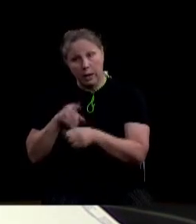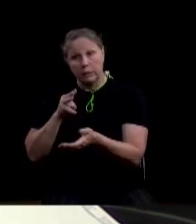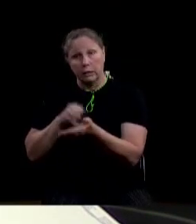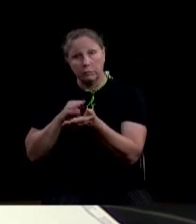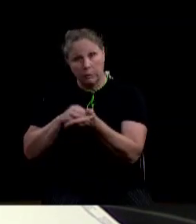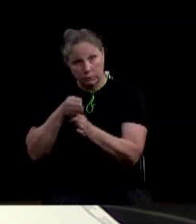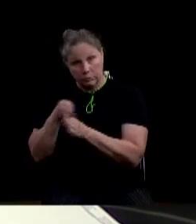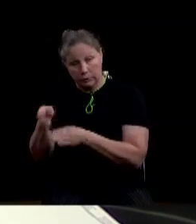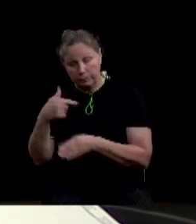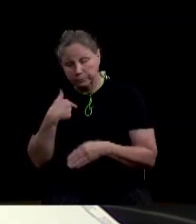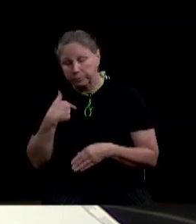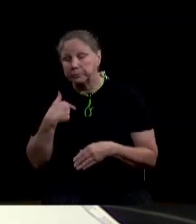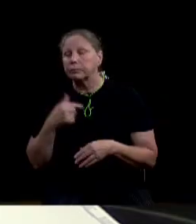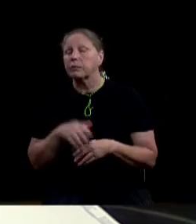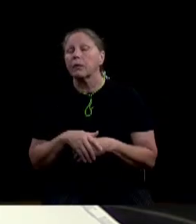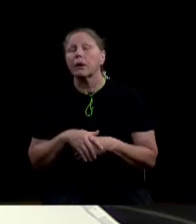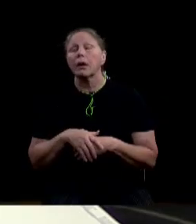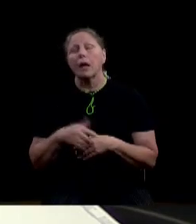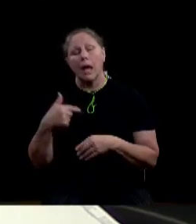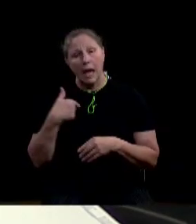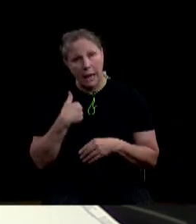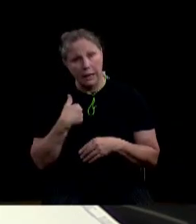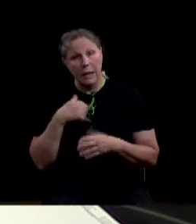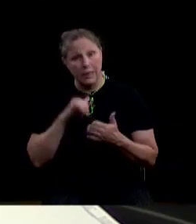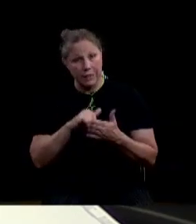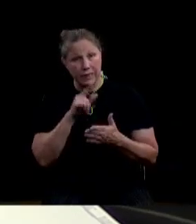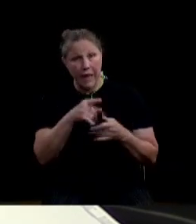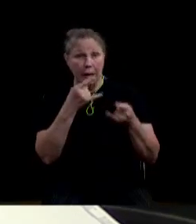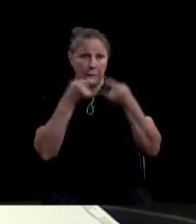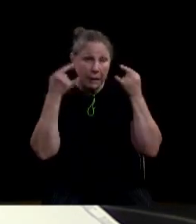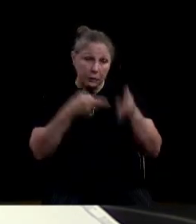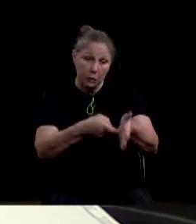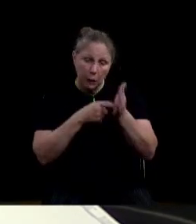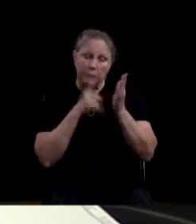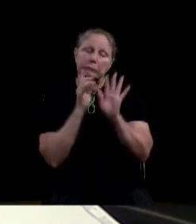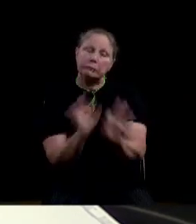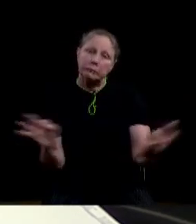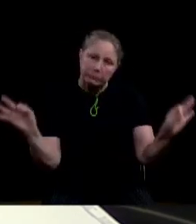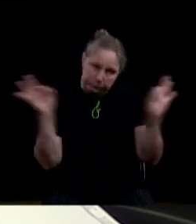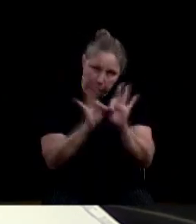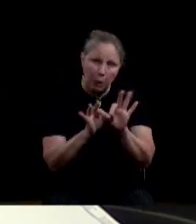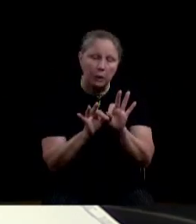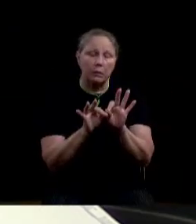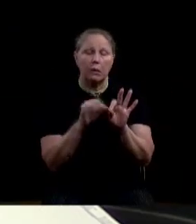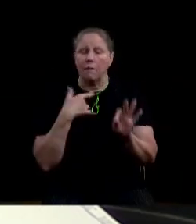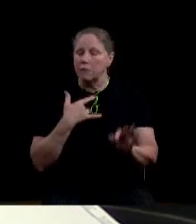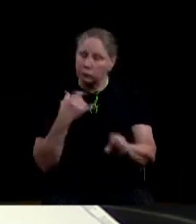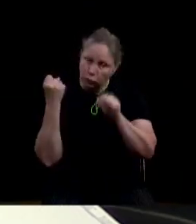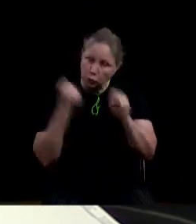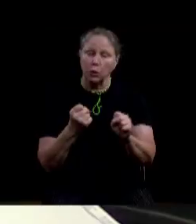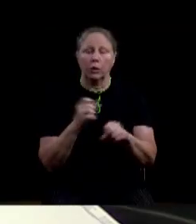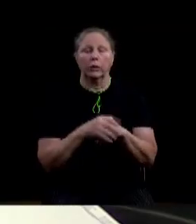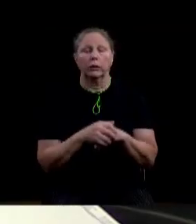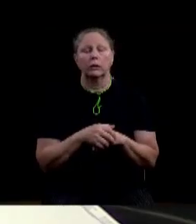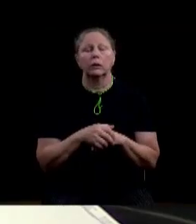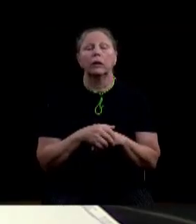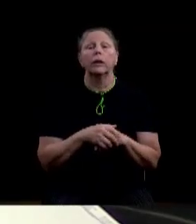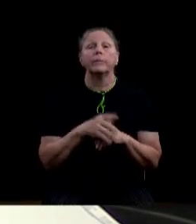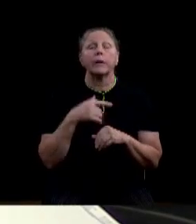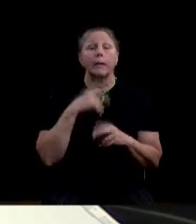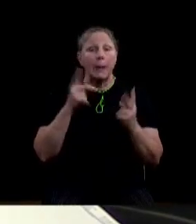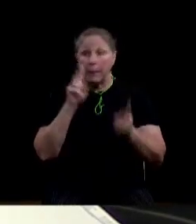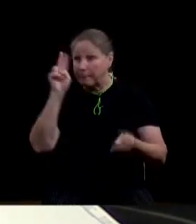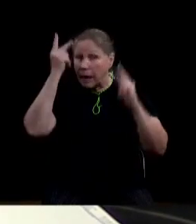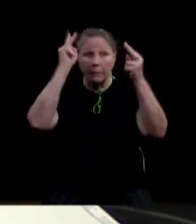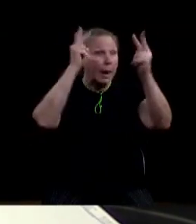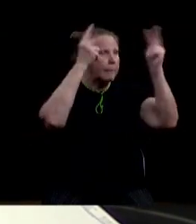strongly that this is an important step for our city management to take. There is so much misunderstanding with our public right now about the importance